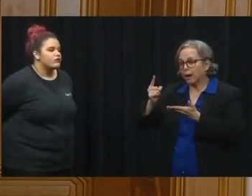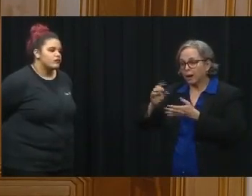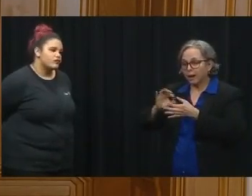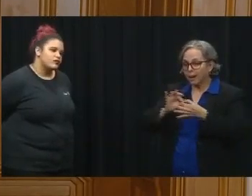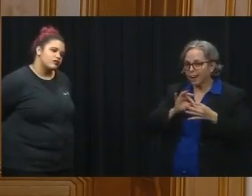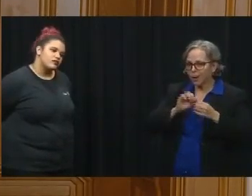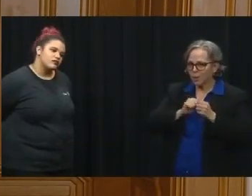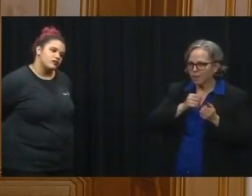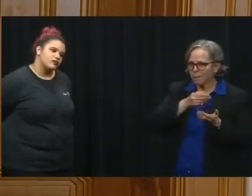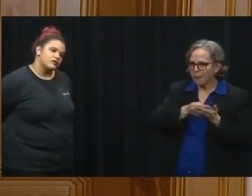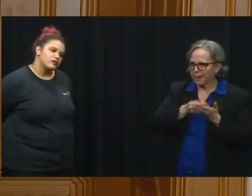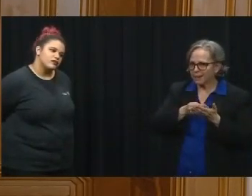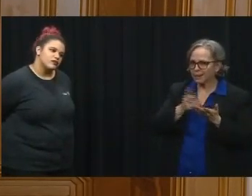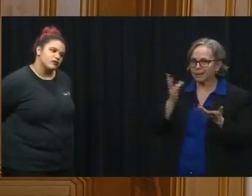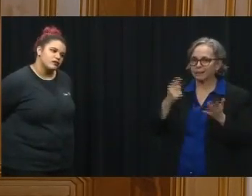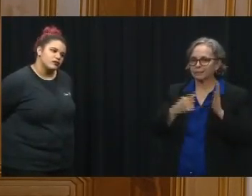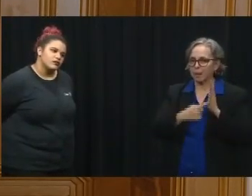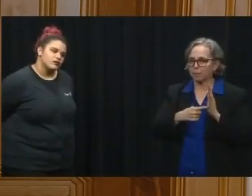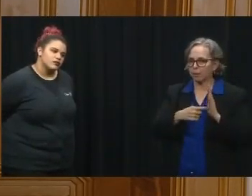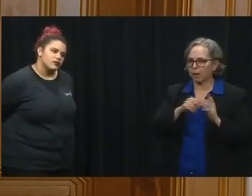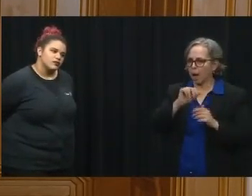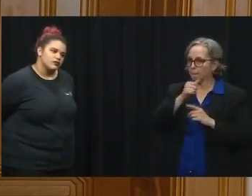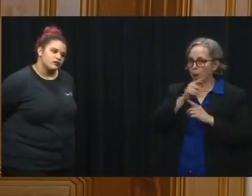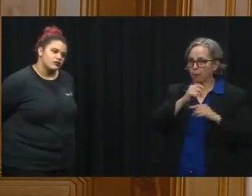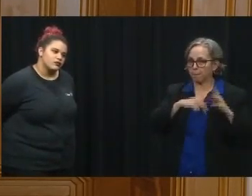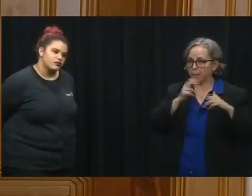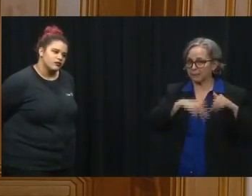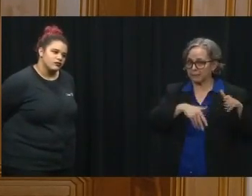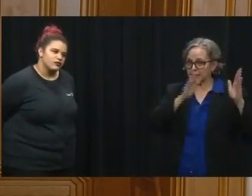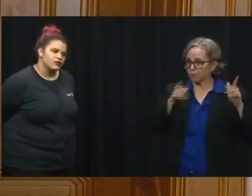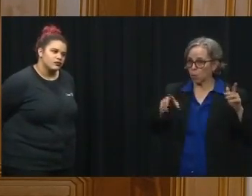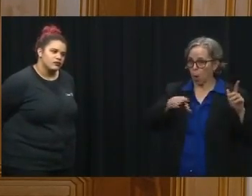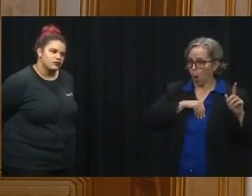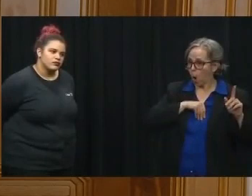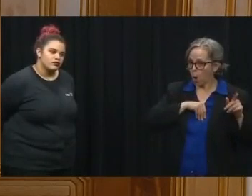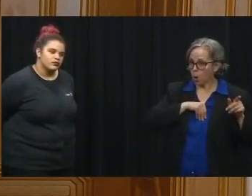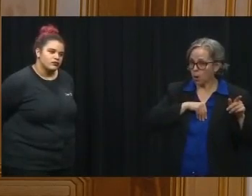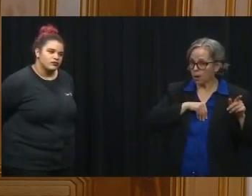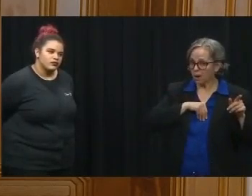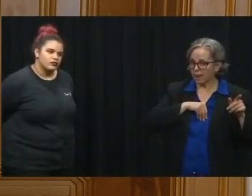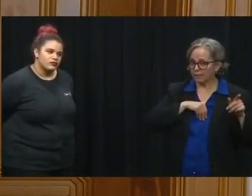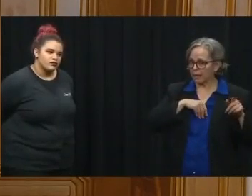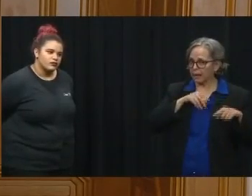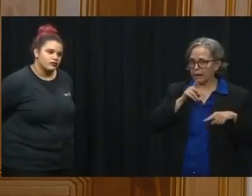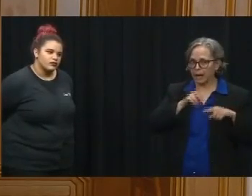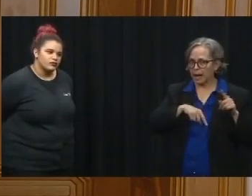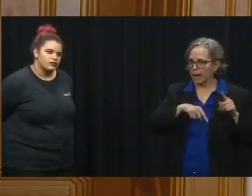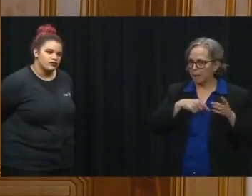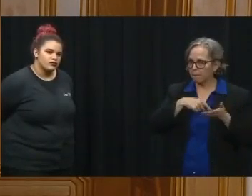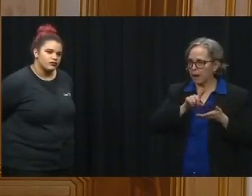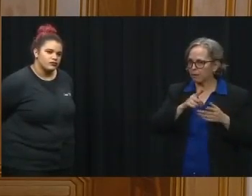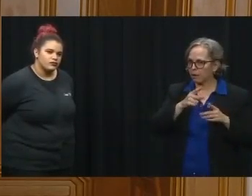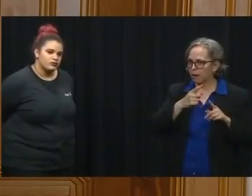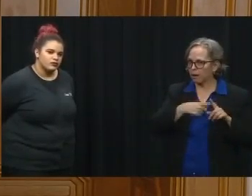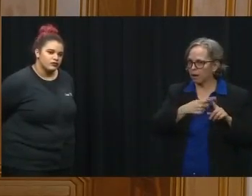an apartment building, for example, they may not be able to pay their mortgage either. So you can't